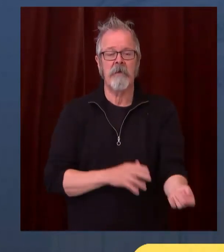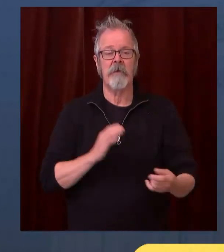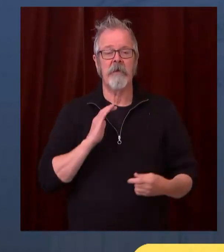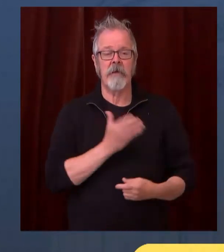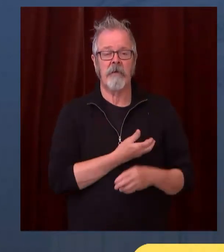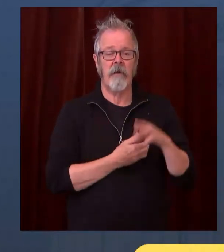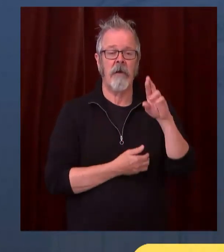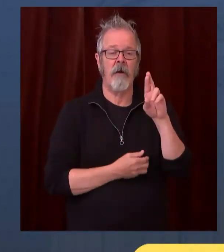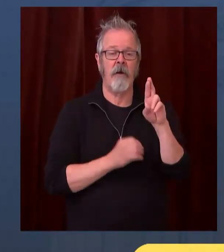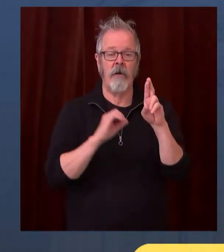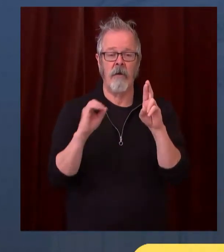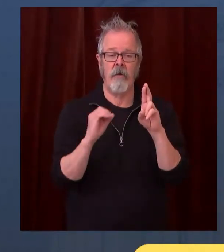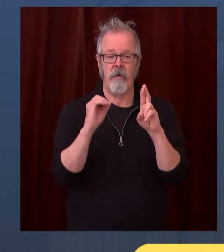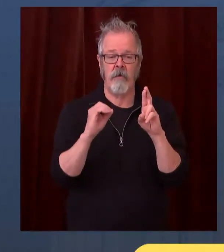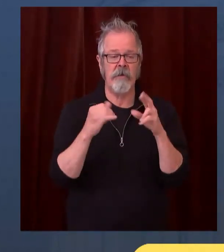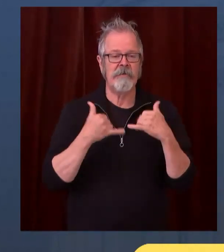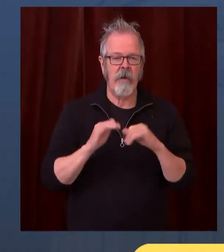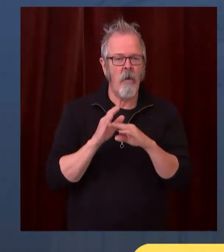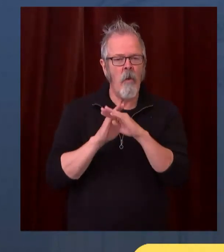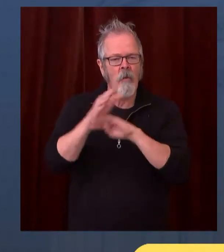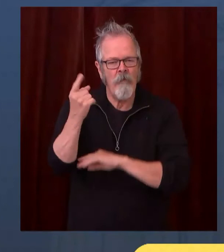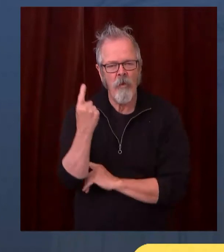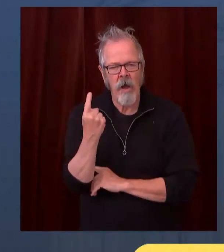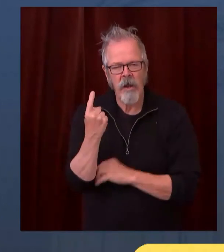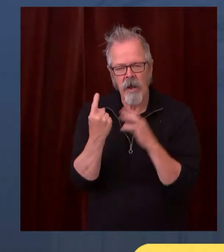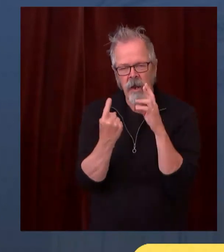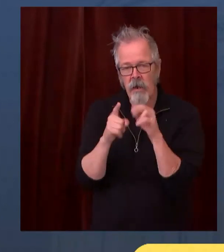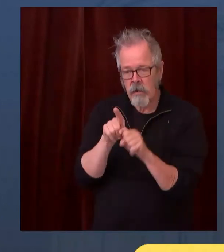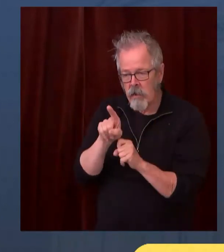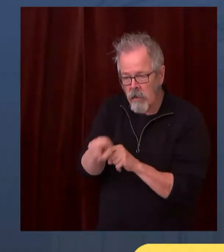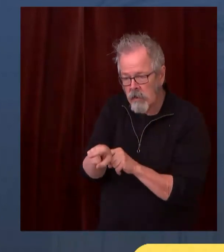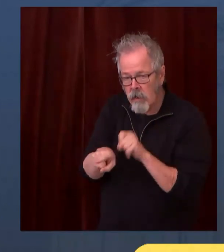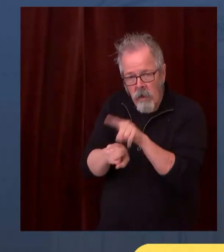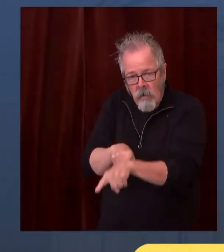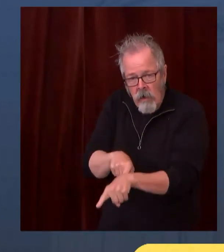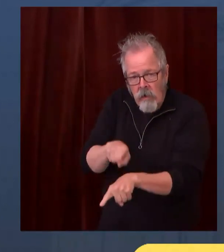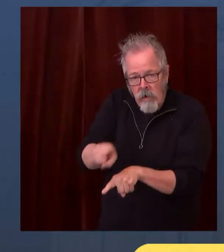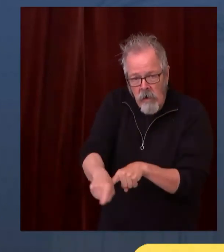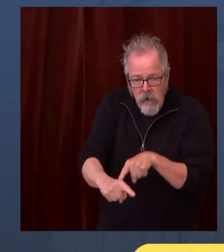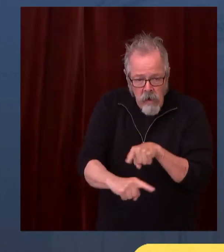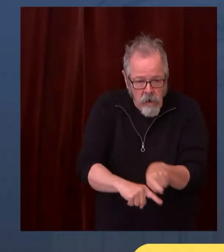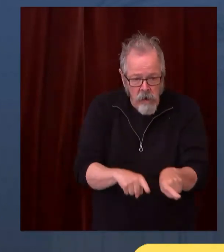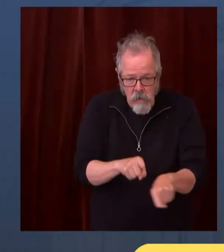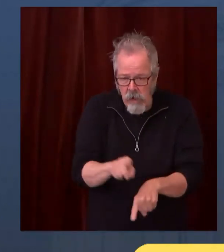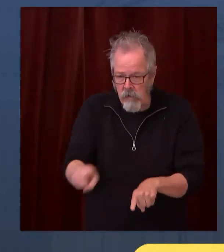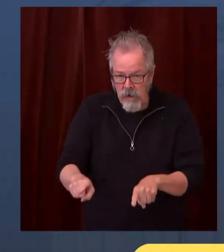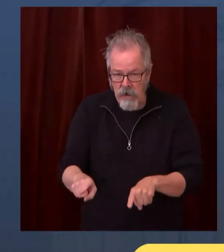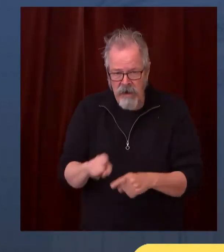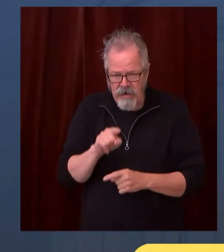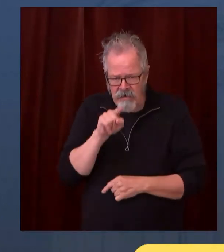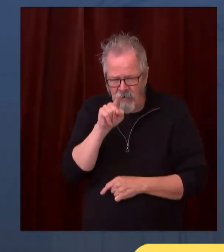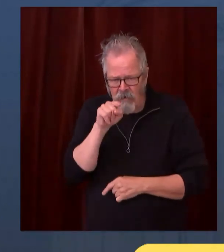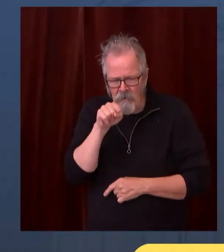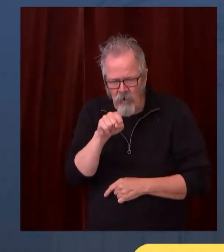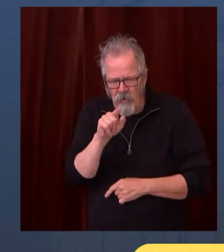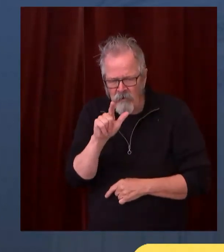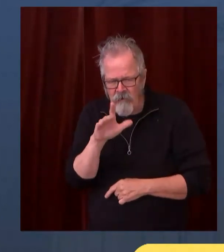the pandemic is still growing. So we continue to have some work to do.